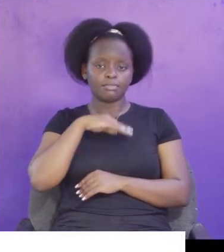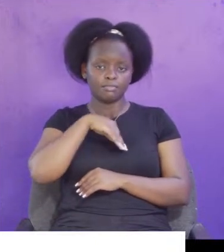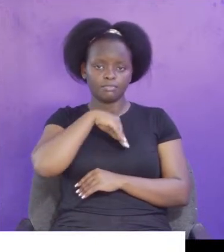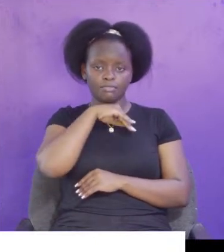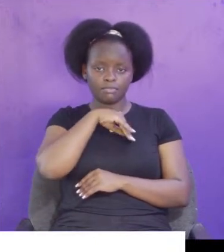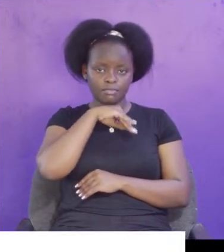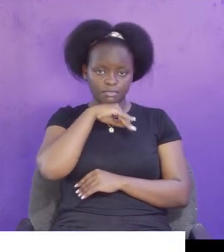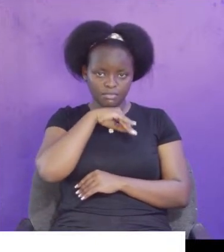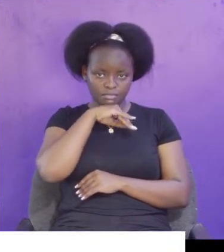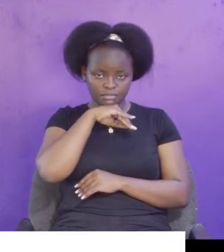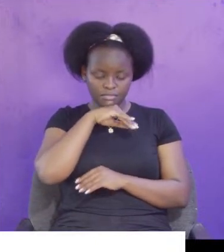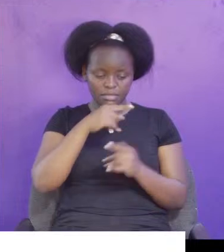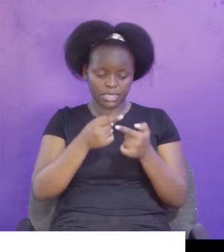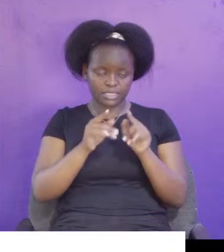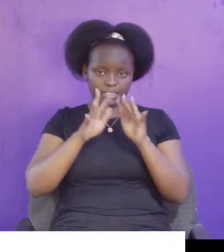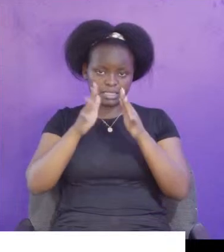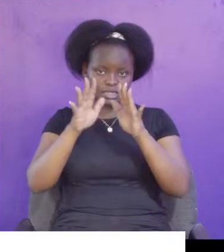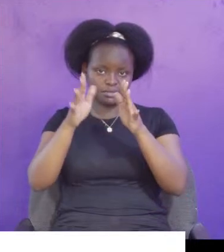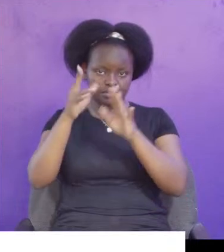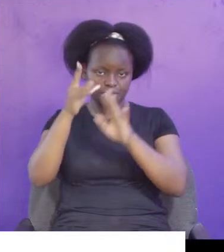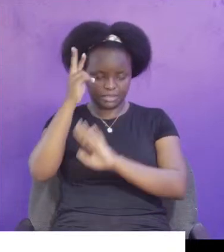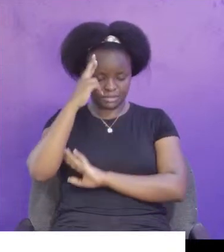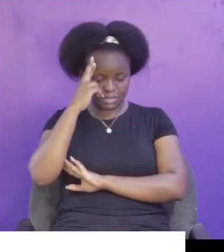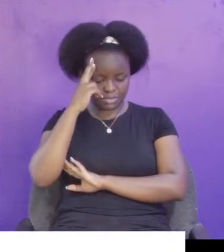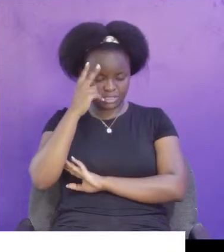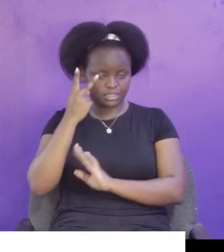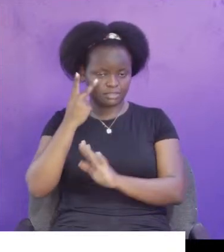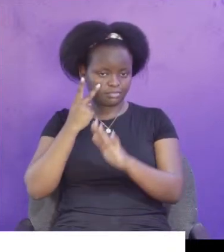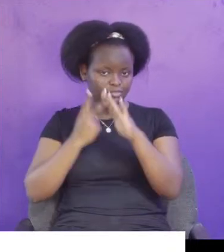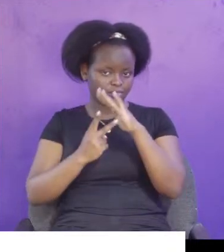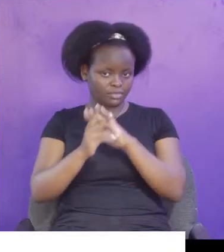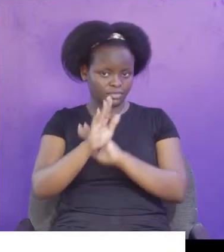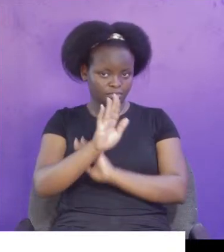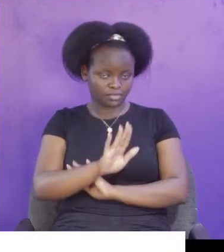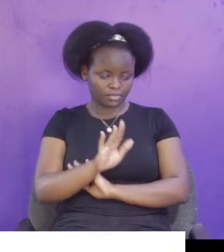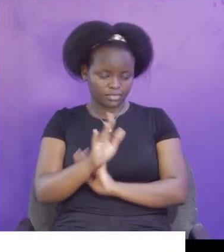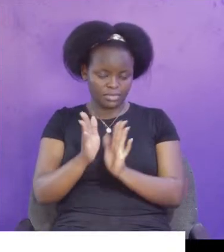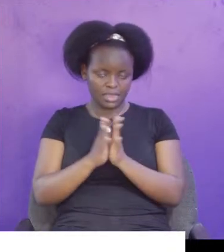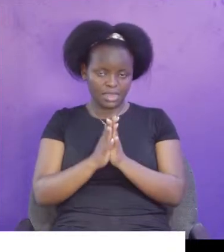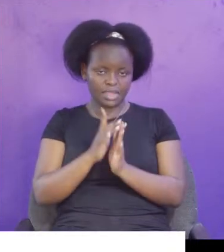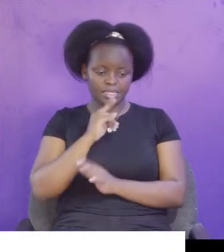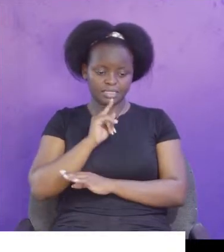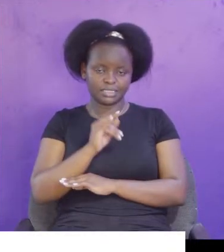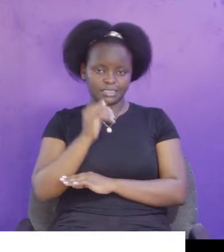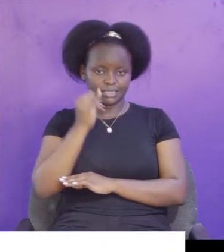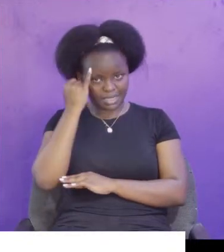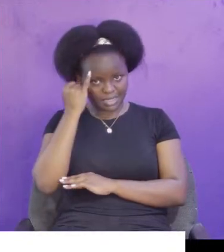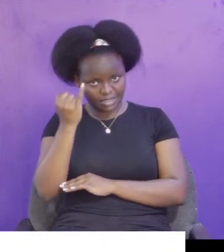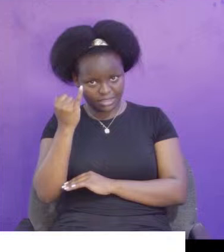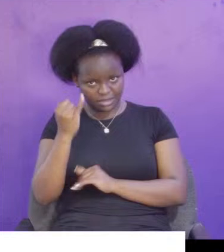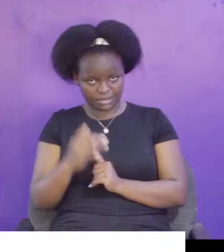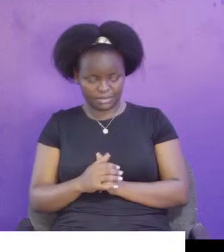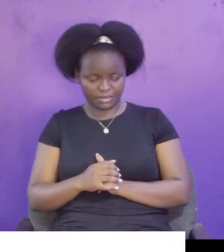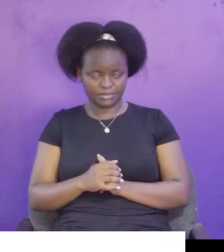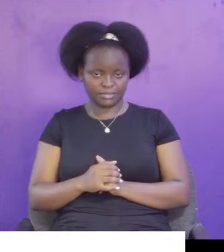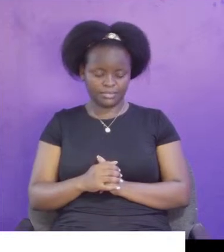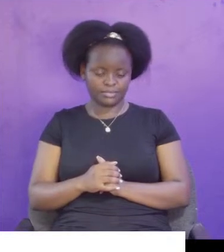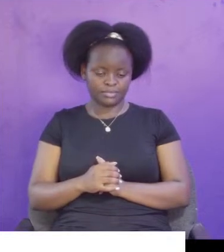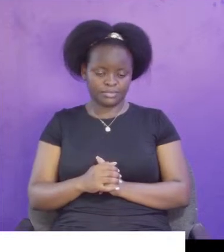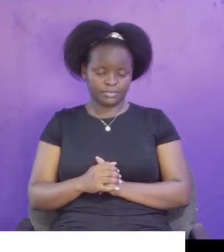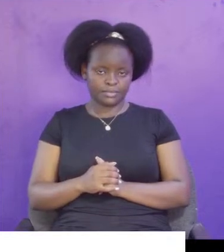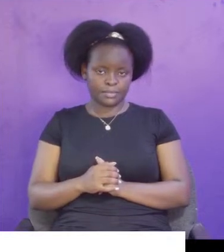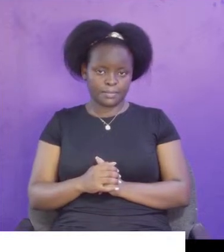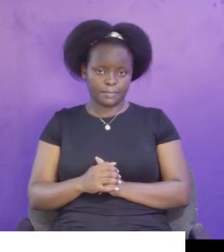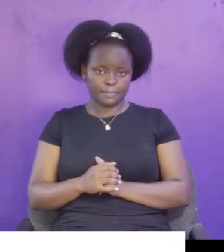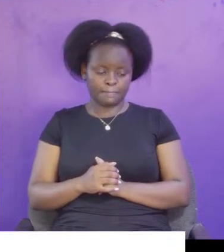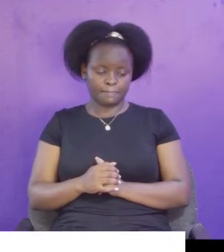his purpose, his vision, and his ideals. He walked among us as